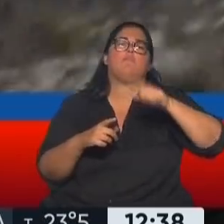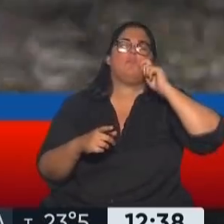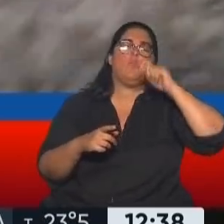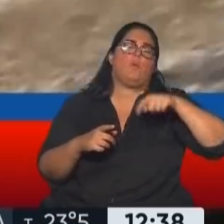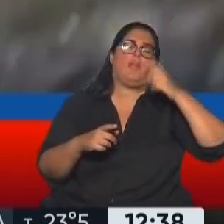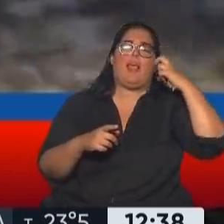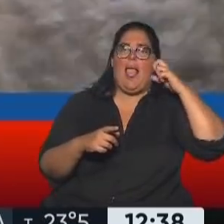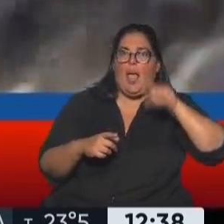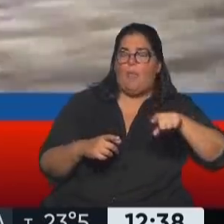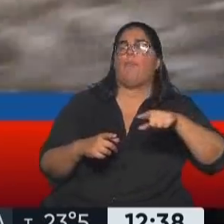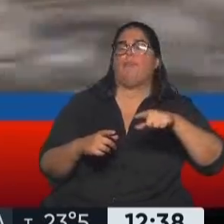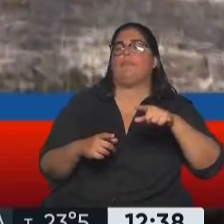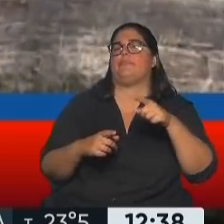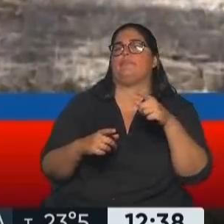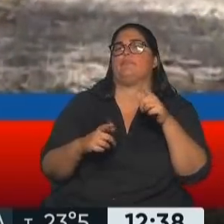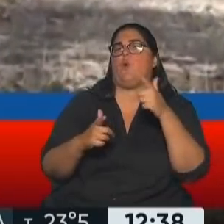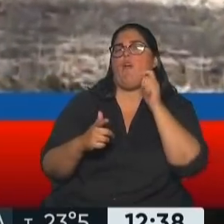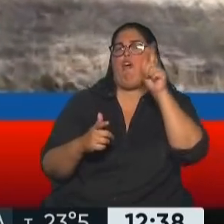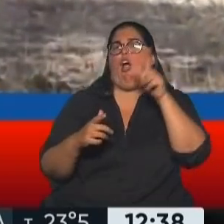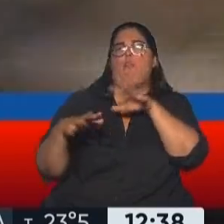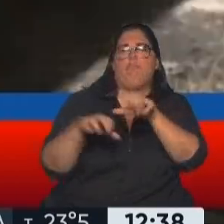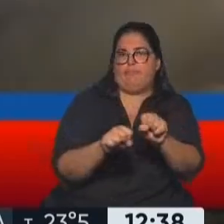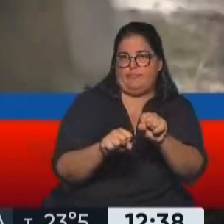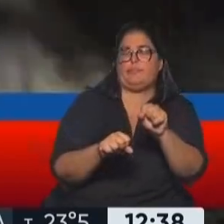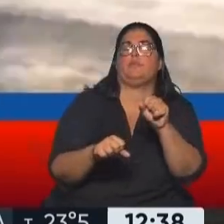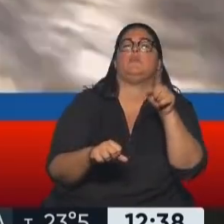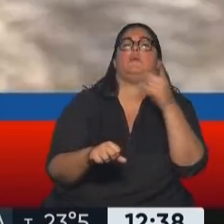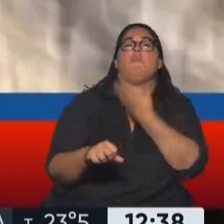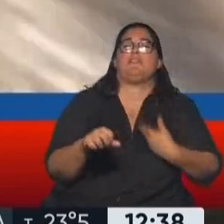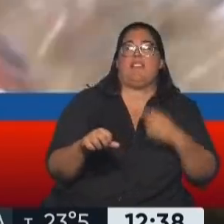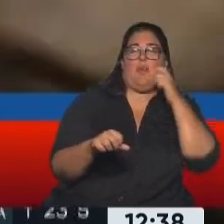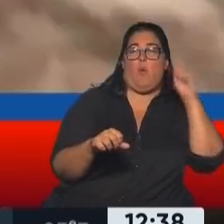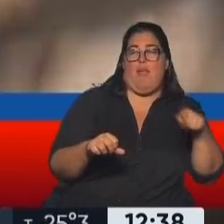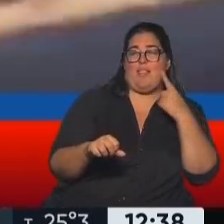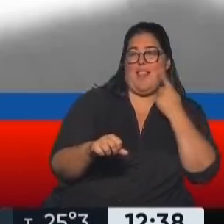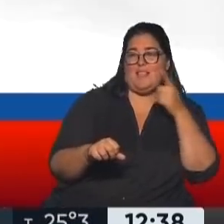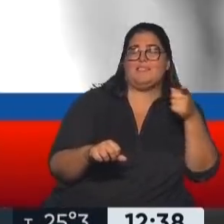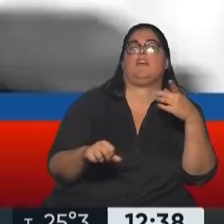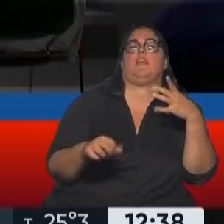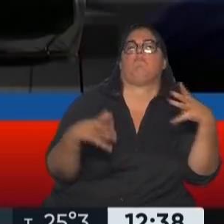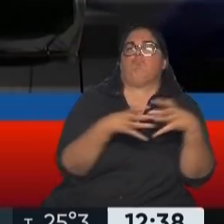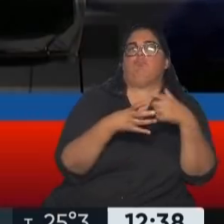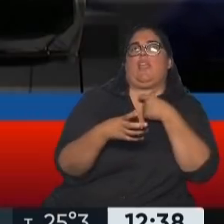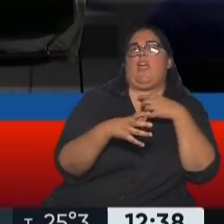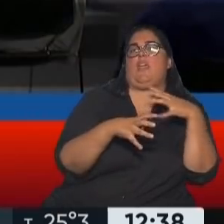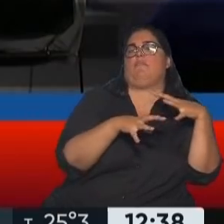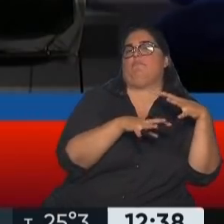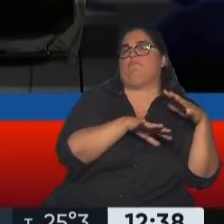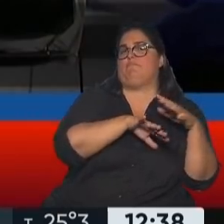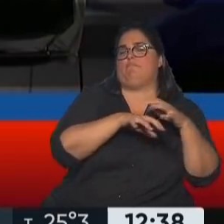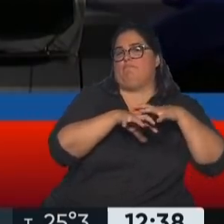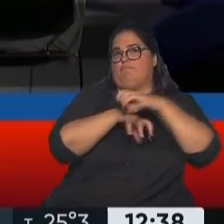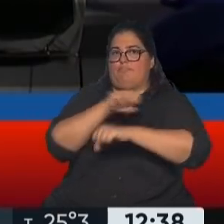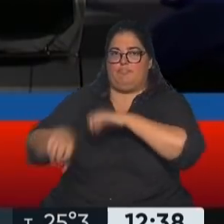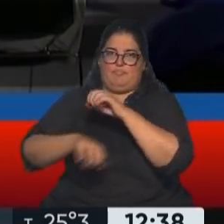lograron su objetivo de rodear a la capital y las fuerzas de Zelensky intentan recuperar terreno. We do assess that